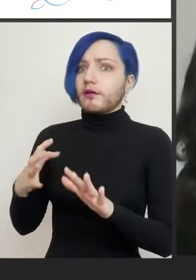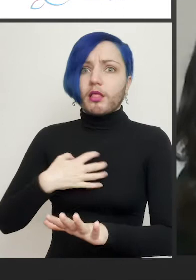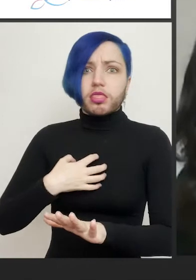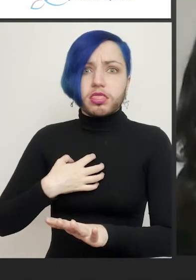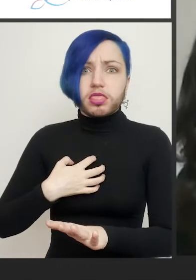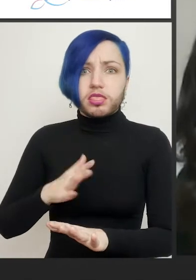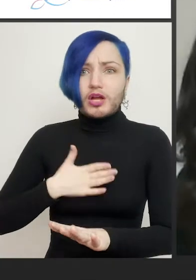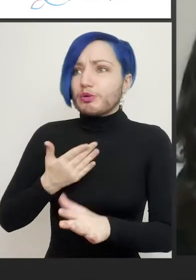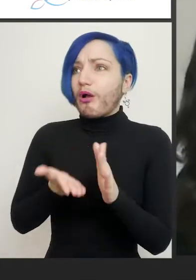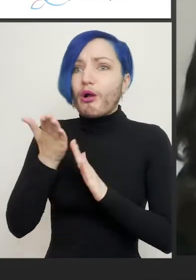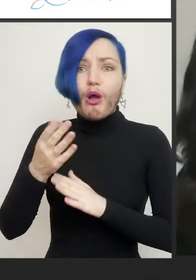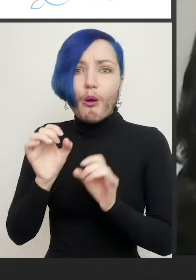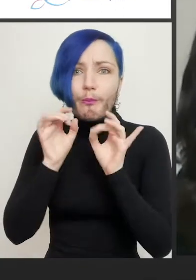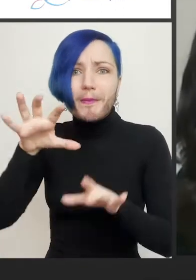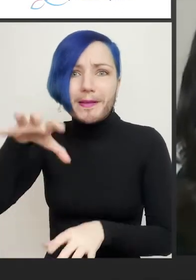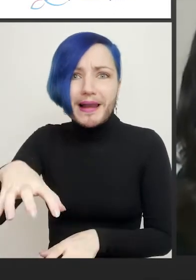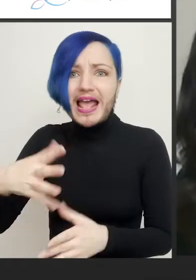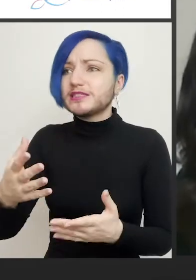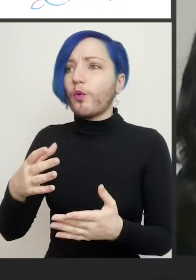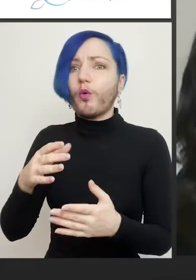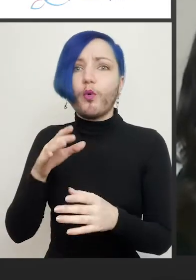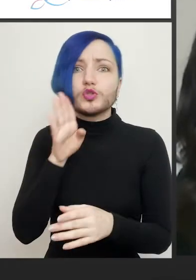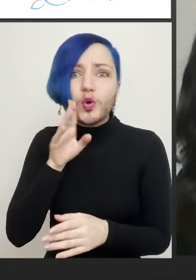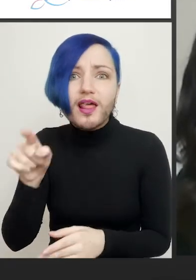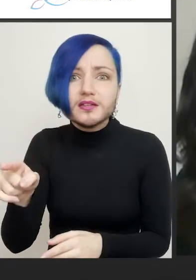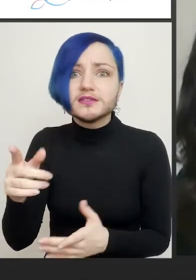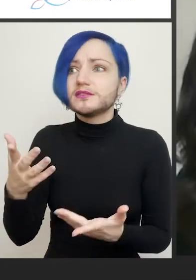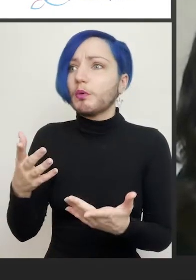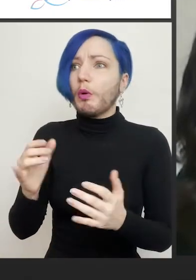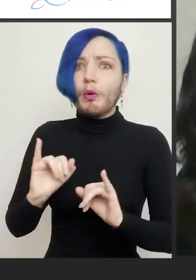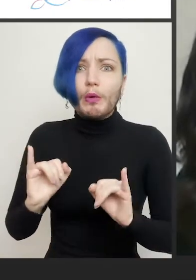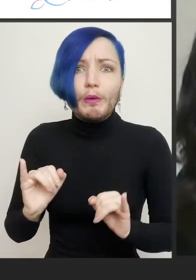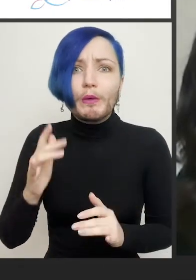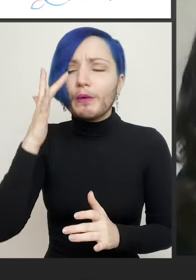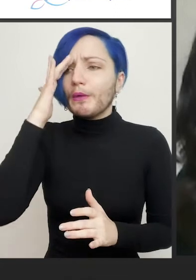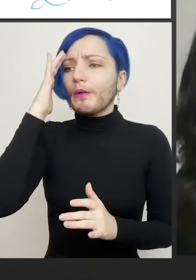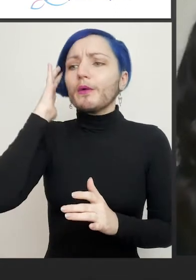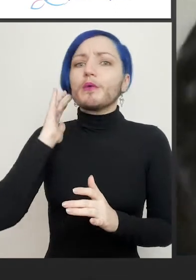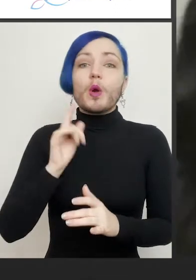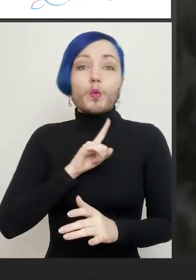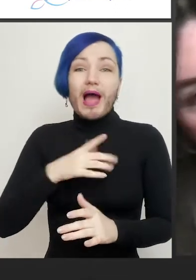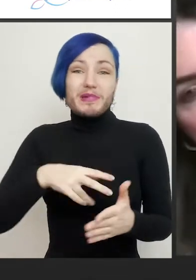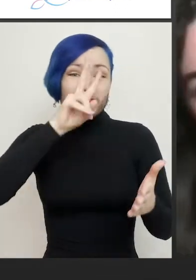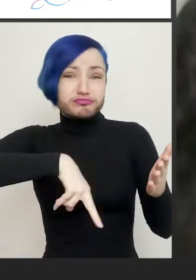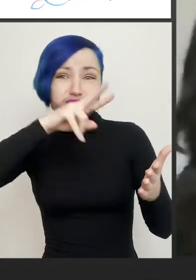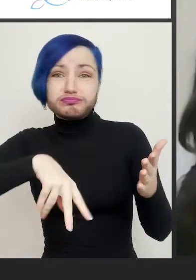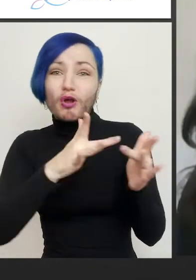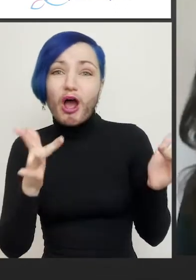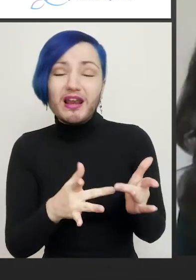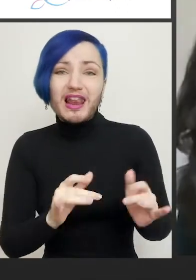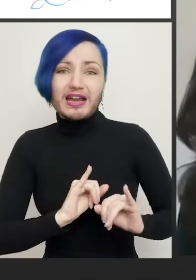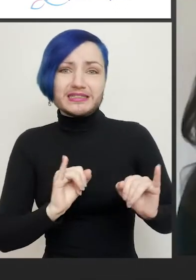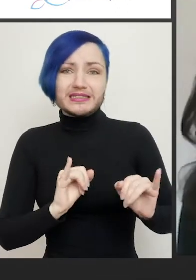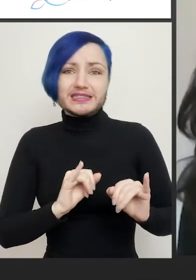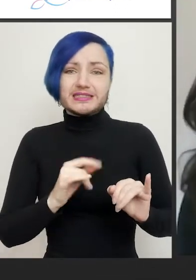using a public space or a public toilet, you know, sex segregated toilets or whatever, because you've read so much and you've just decided that